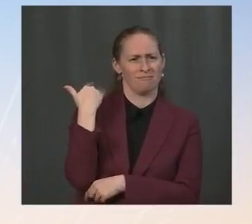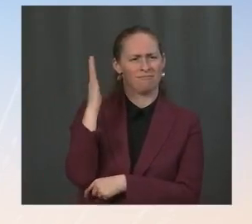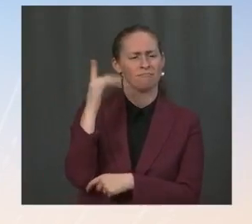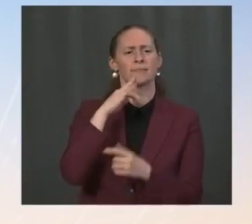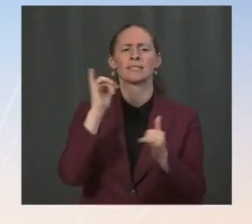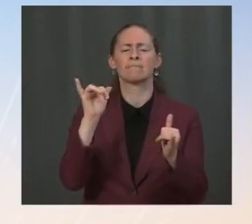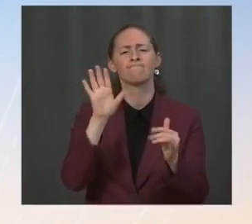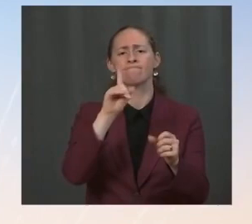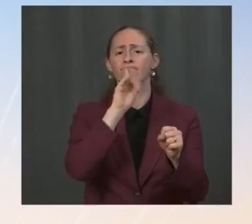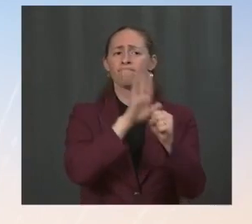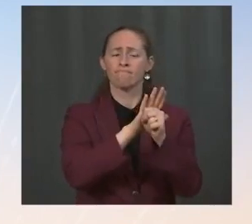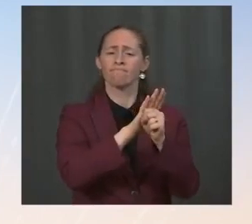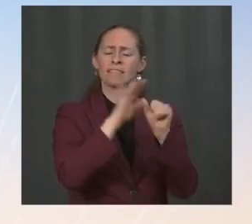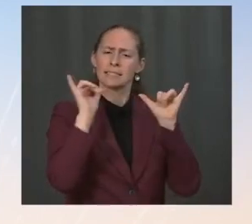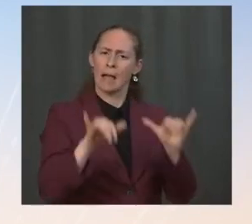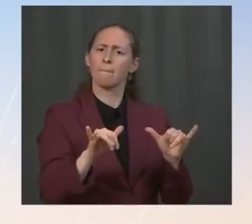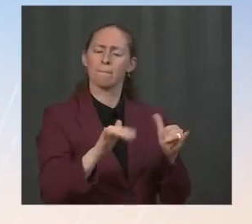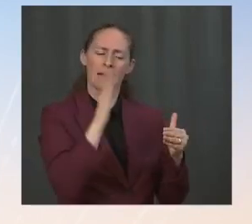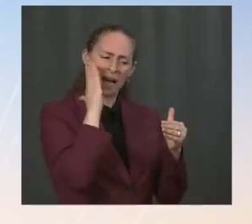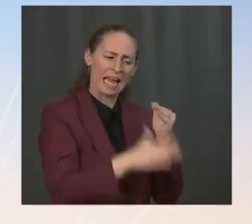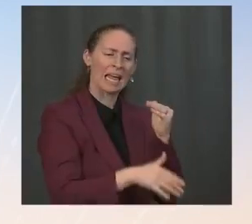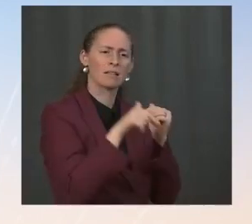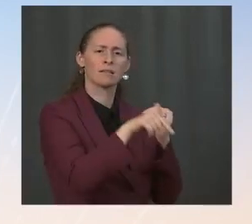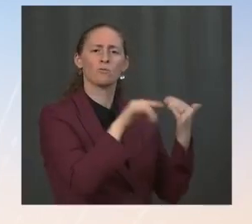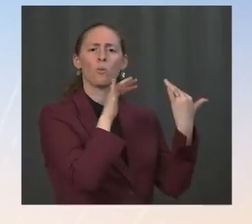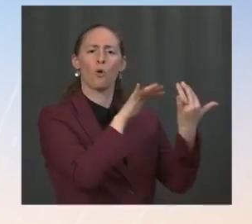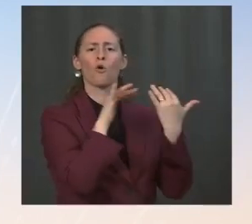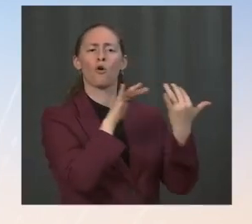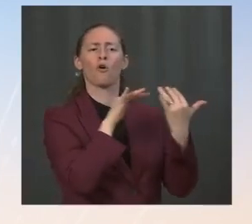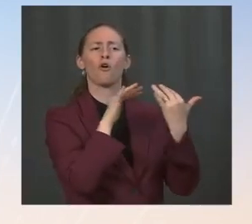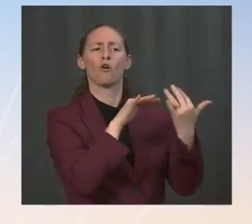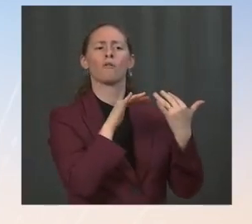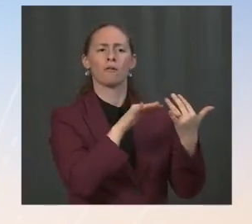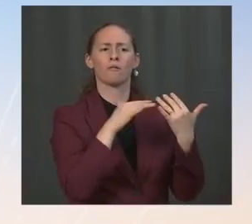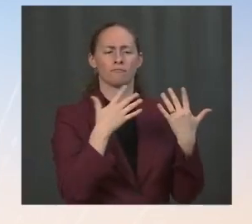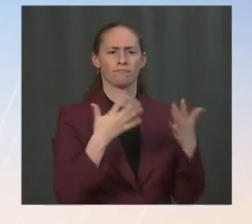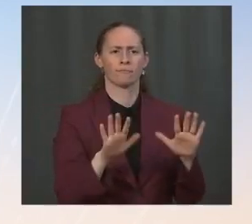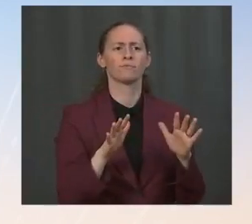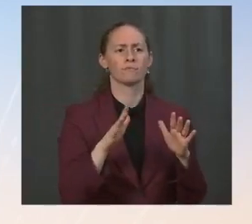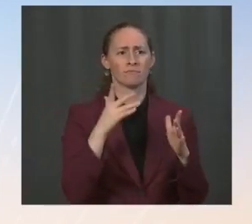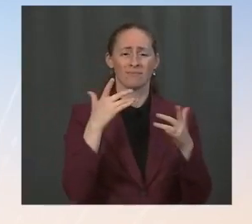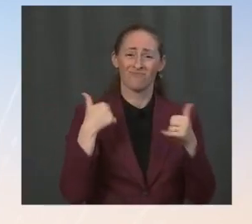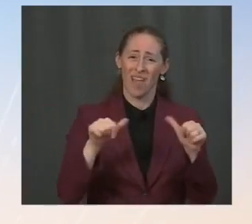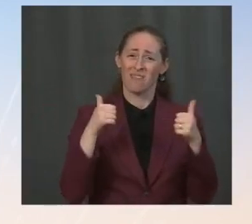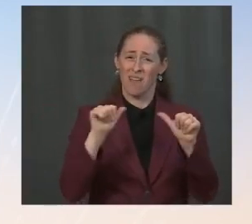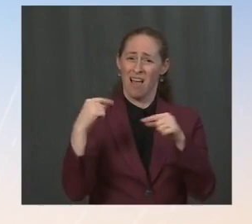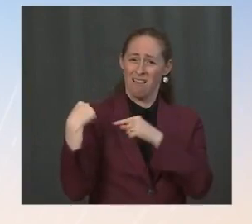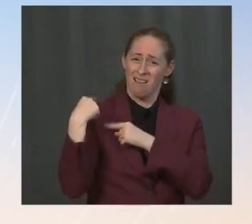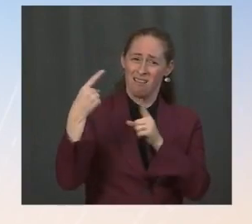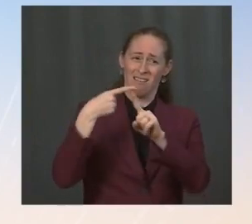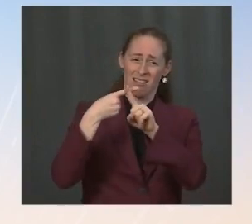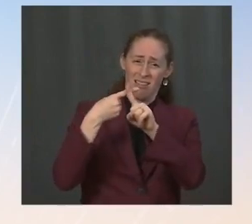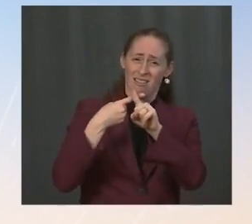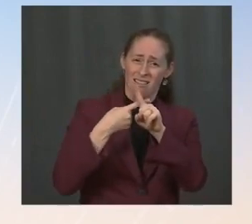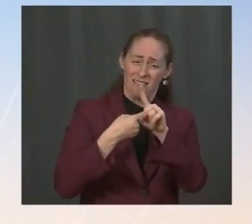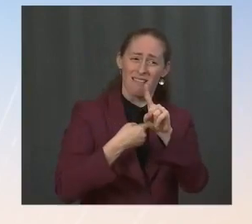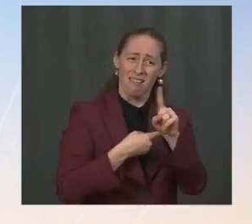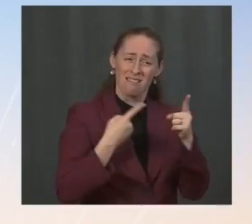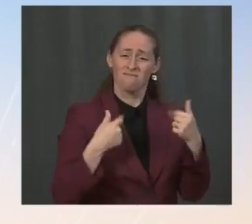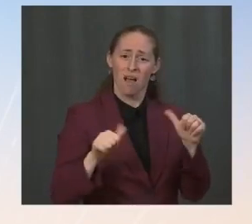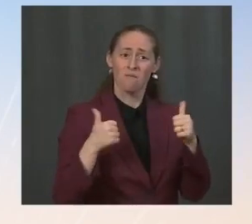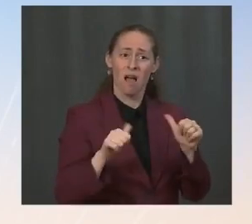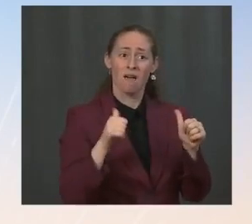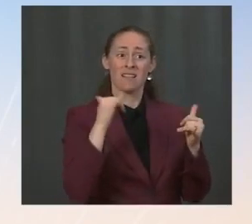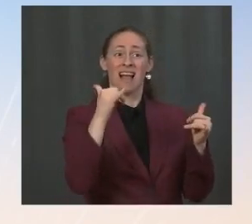war, as he has implemented over the course of the last month. And what we're talking about here is avenging these deaths from terrorists. We're not